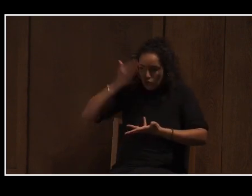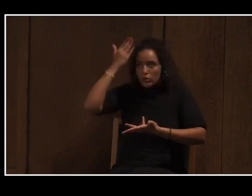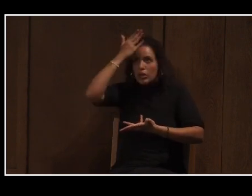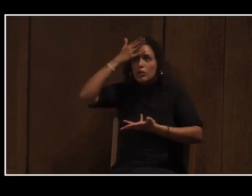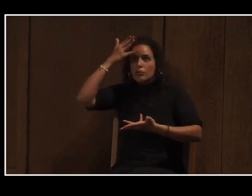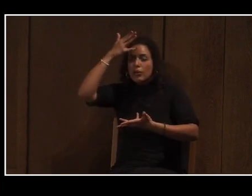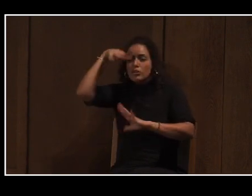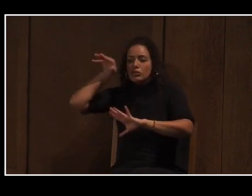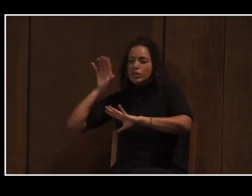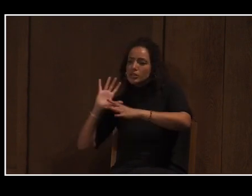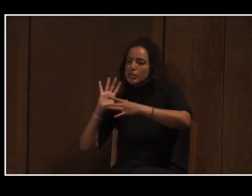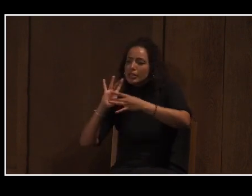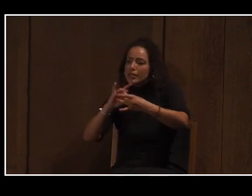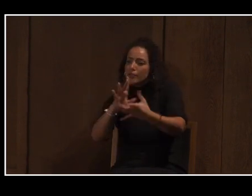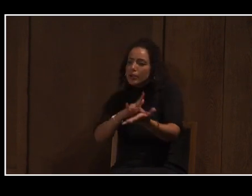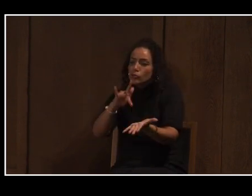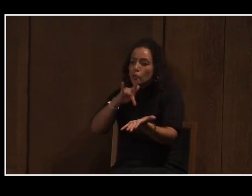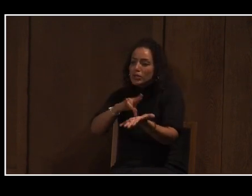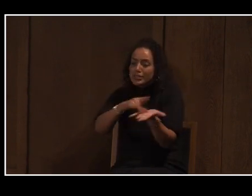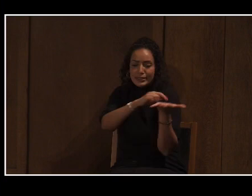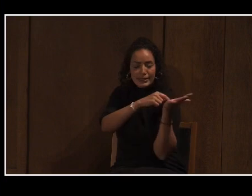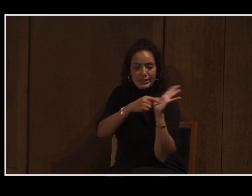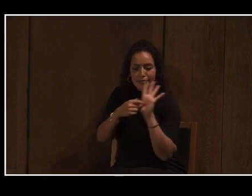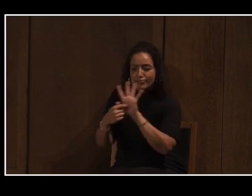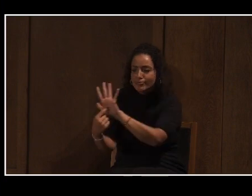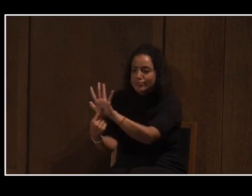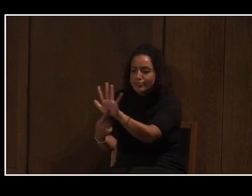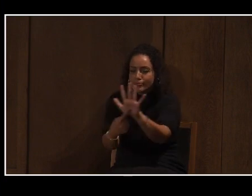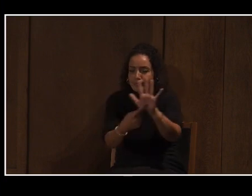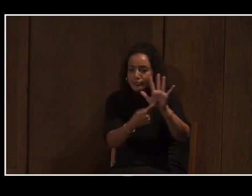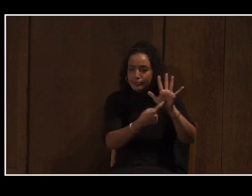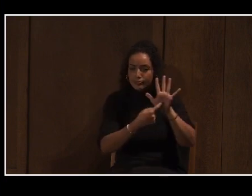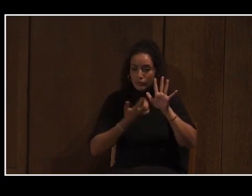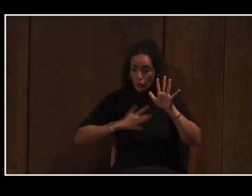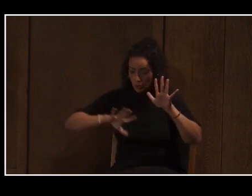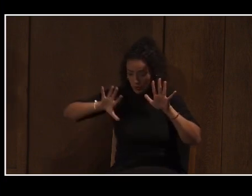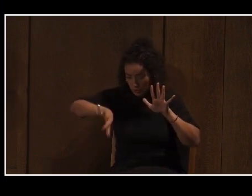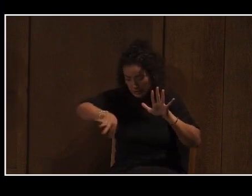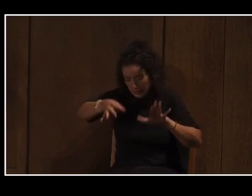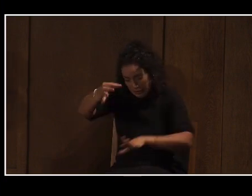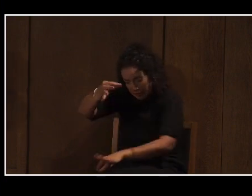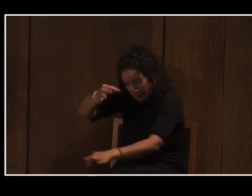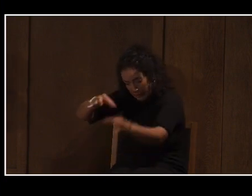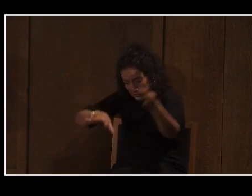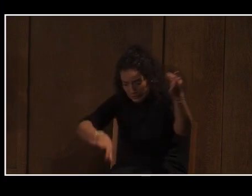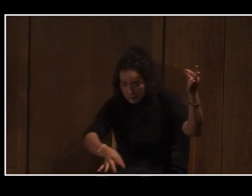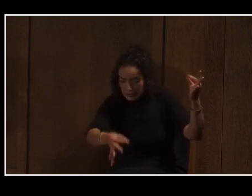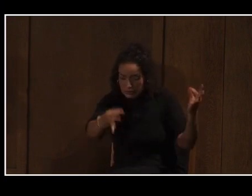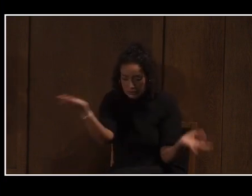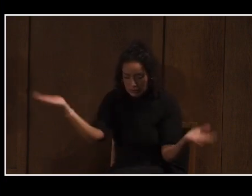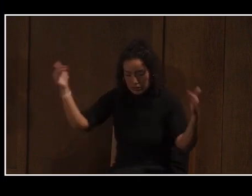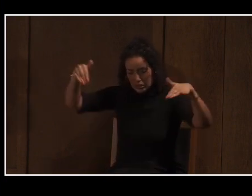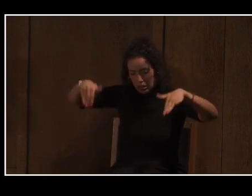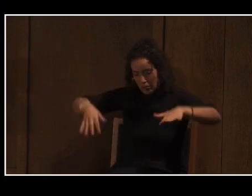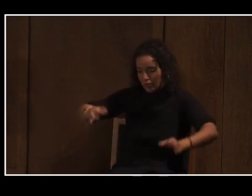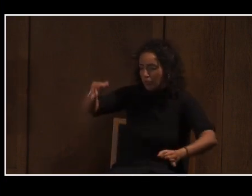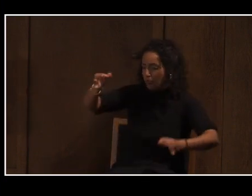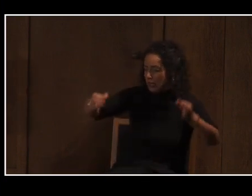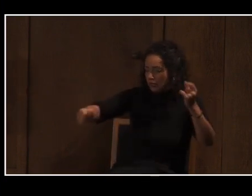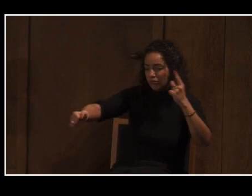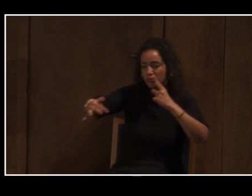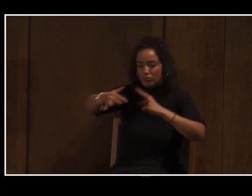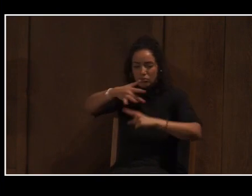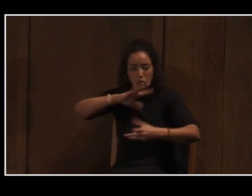cities. So this is the things that we wanted to entangle very deeply and to trouble. The urban, the political, the social, the creative, and really think